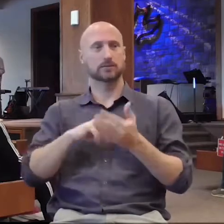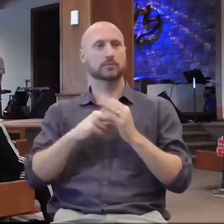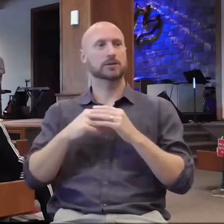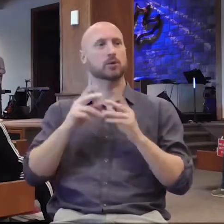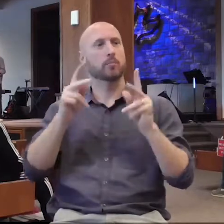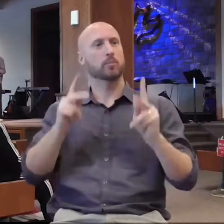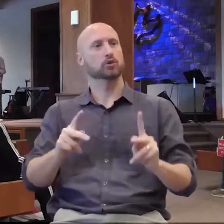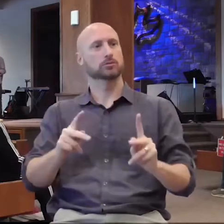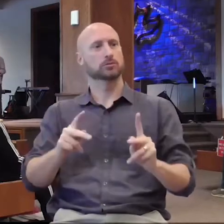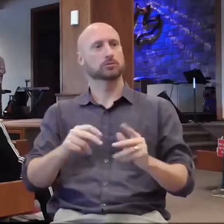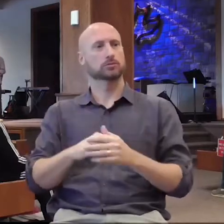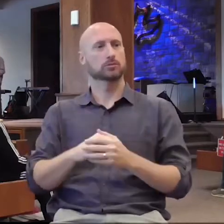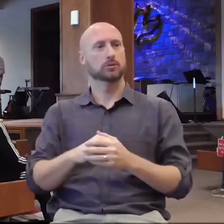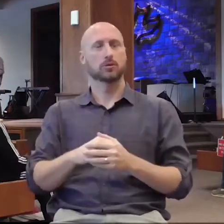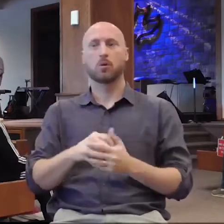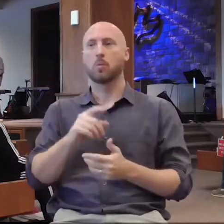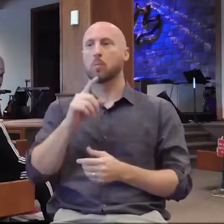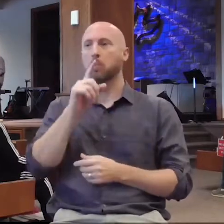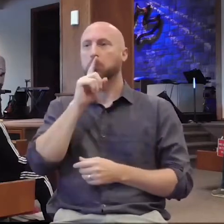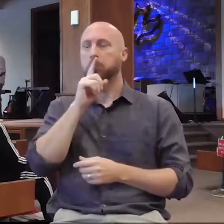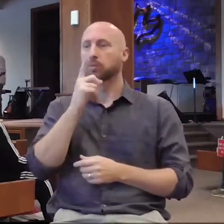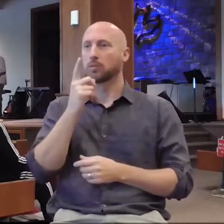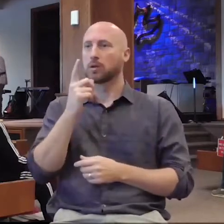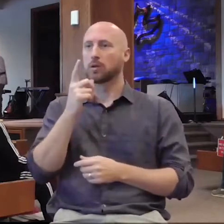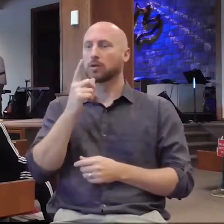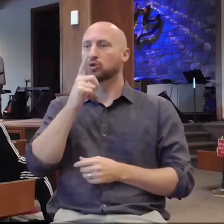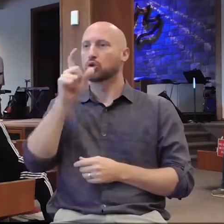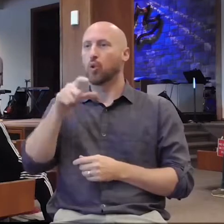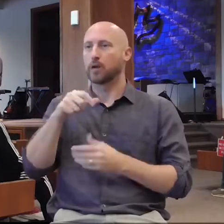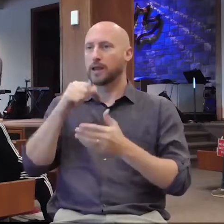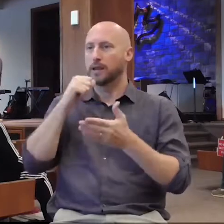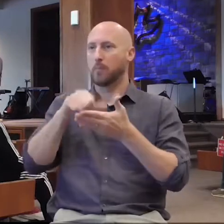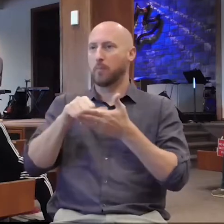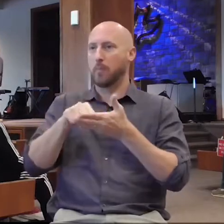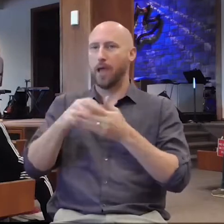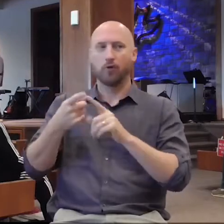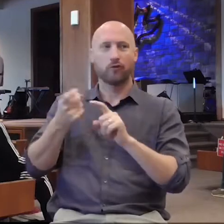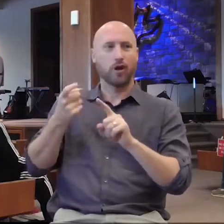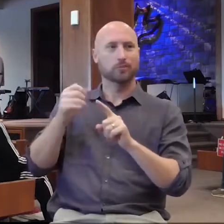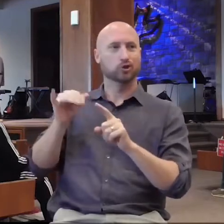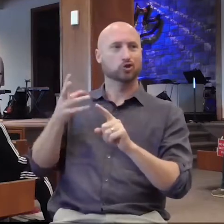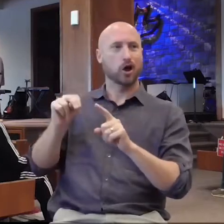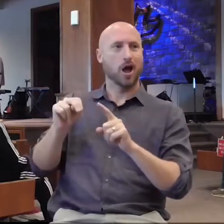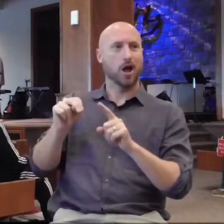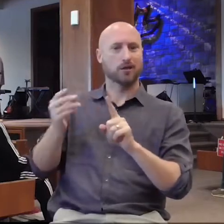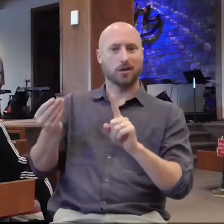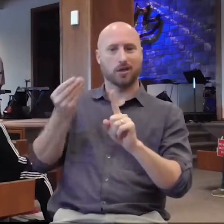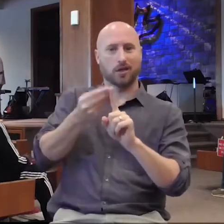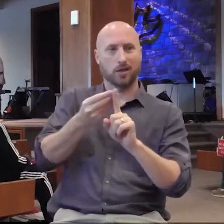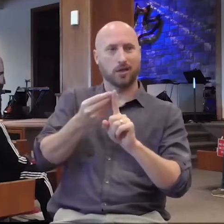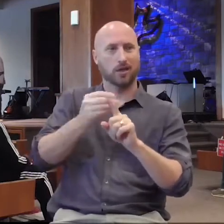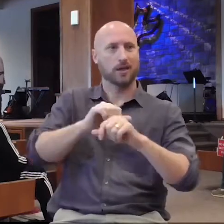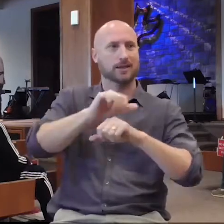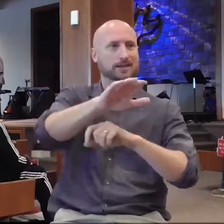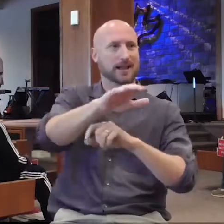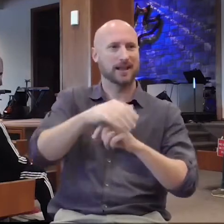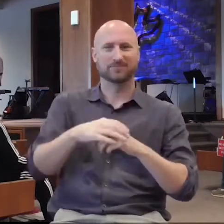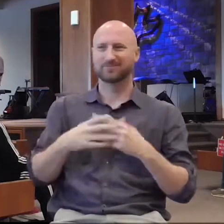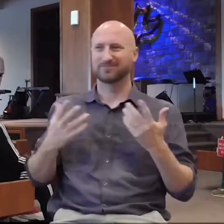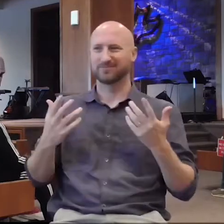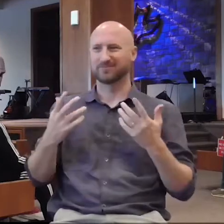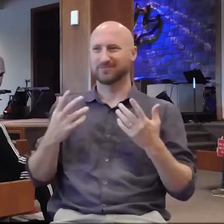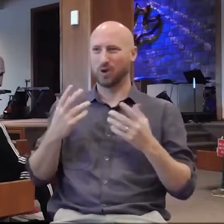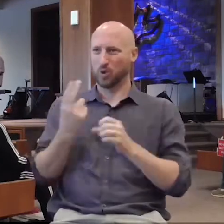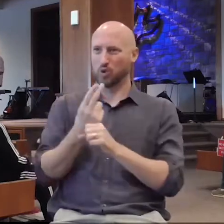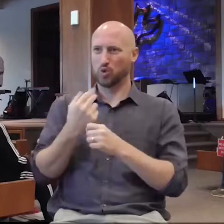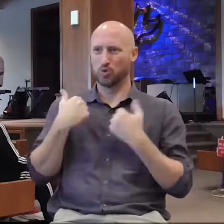John. You'd have to, you know, I don't know what kind of postage you have to pay to get a letter that far,